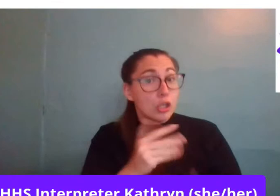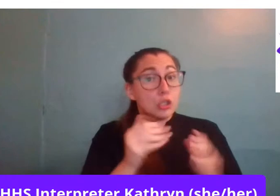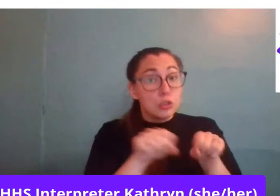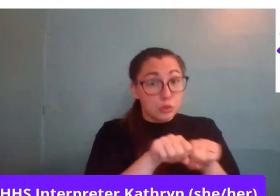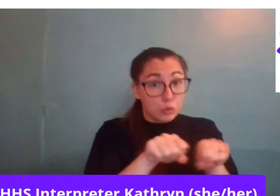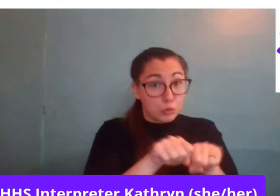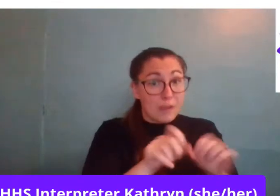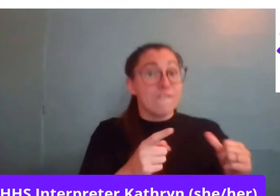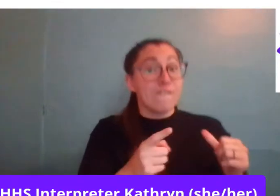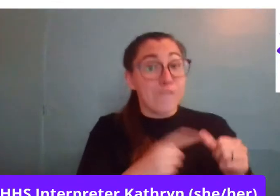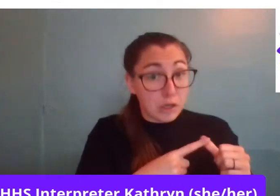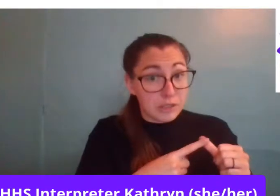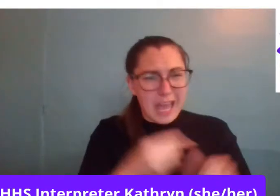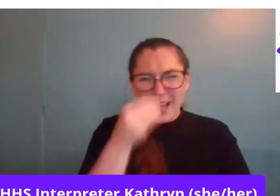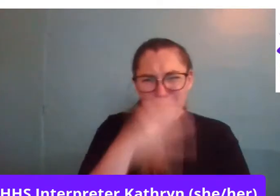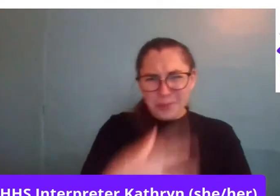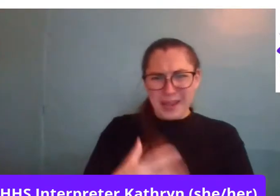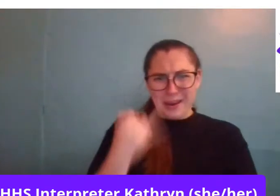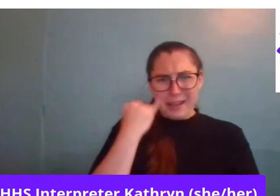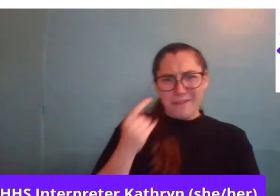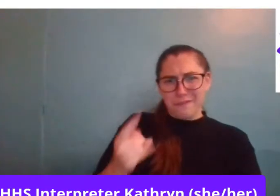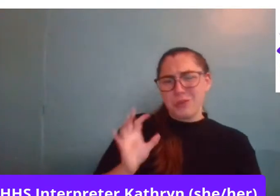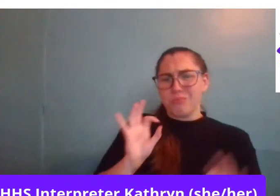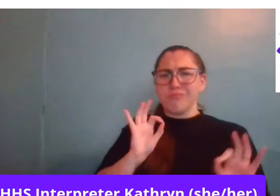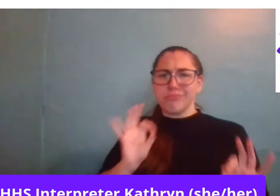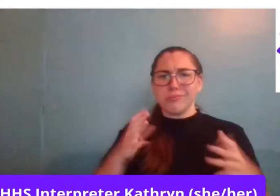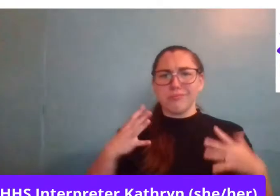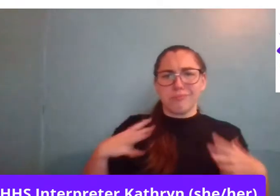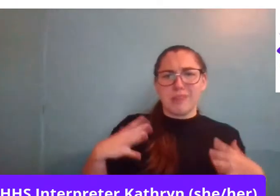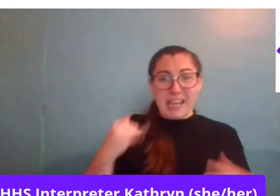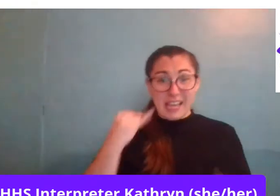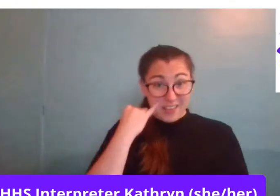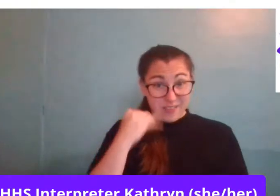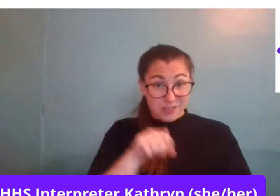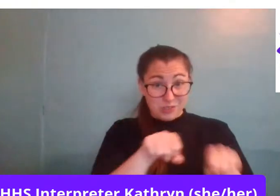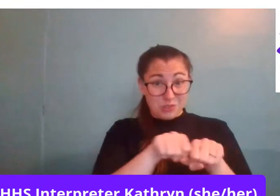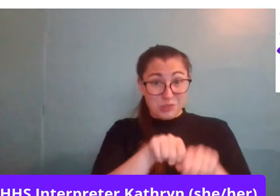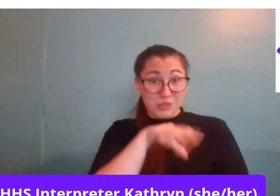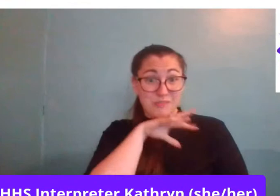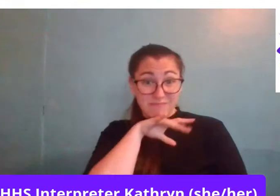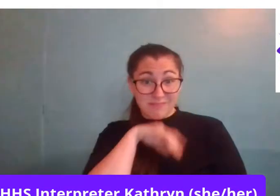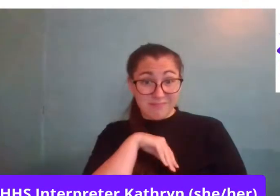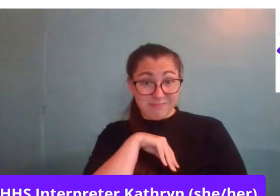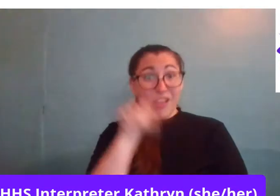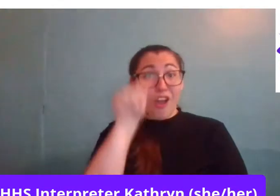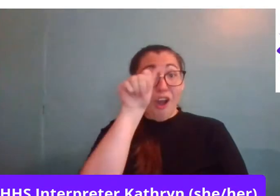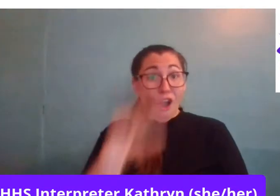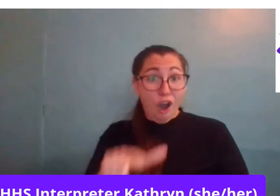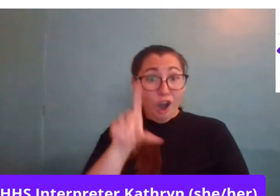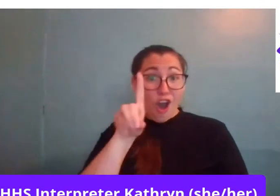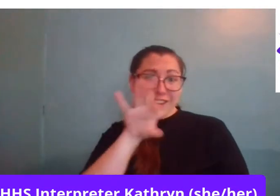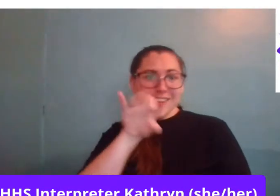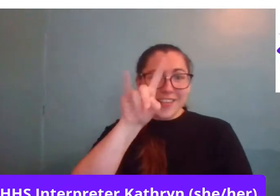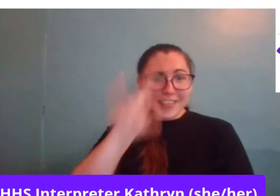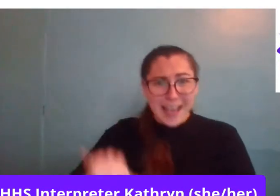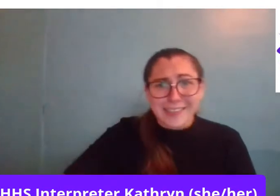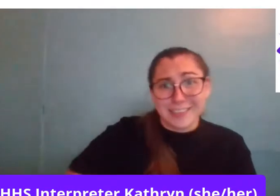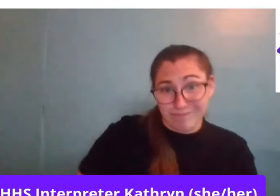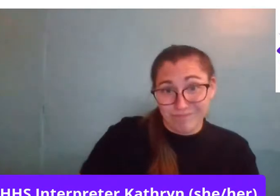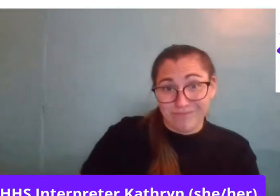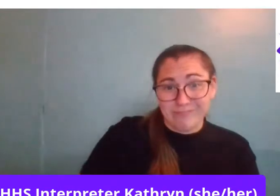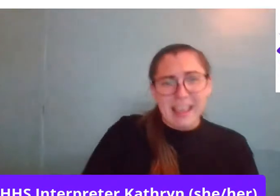you look. If your shoes is dusty, the rest of you is dusty. Listen, tell it like it is.